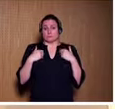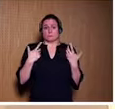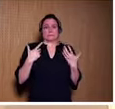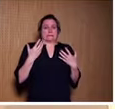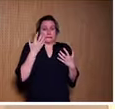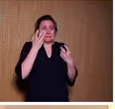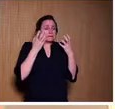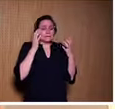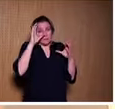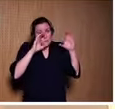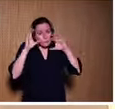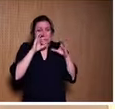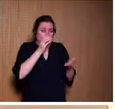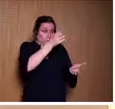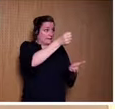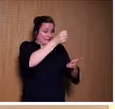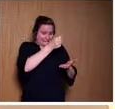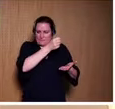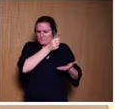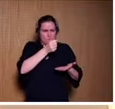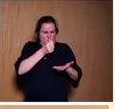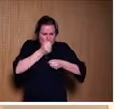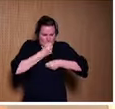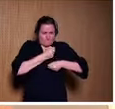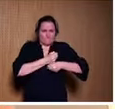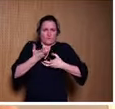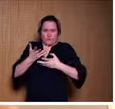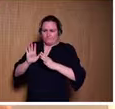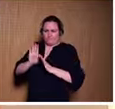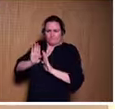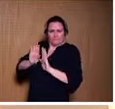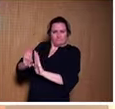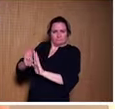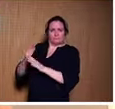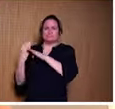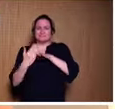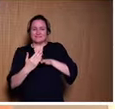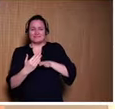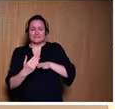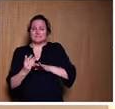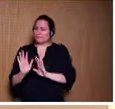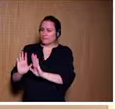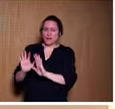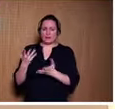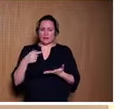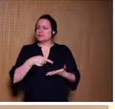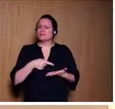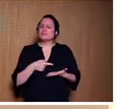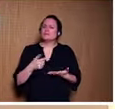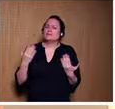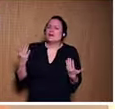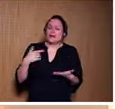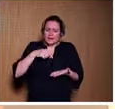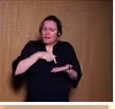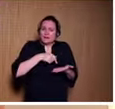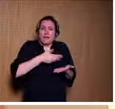speak, that's money that we could be using to address climate change, to address maternal health,